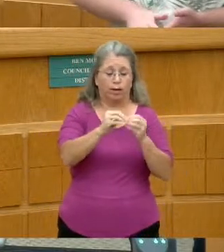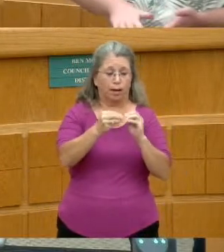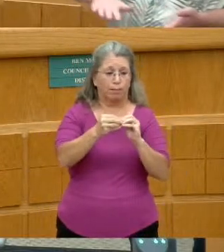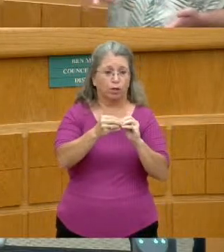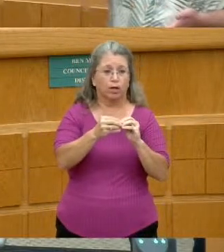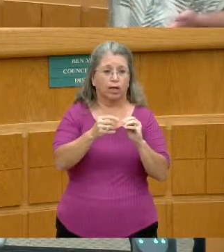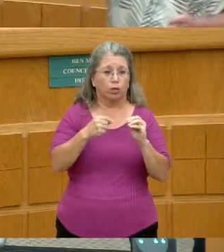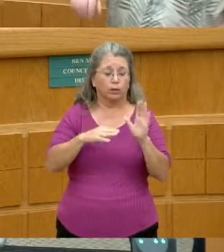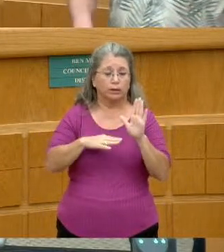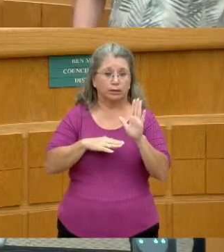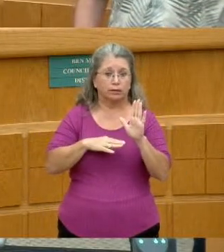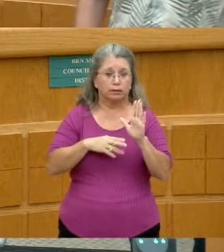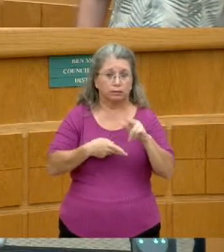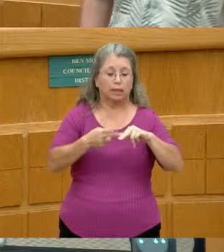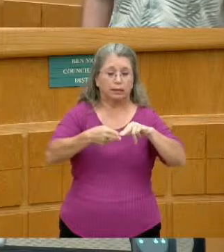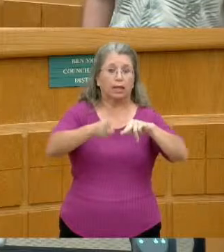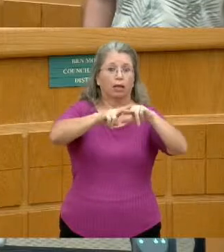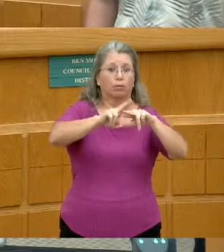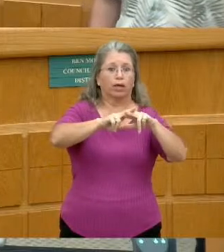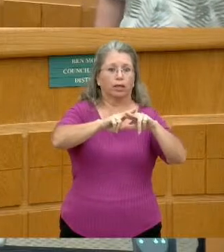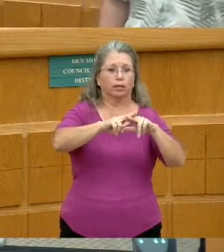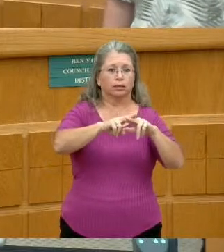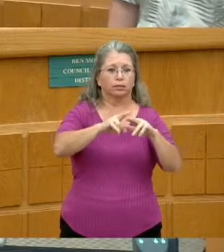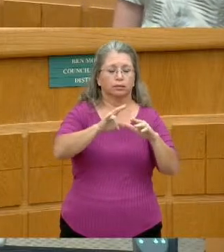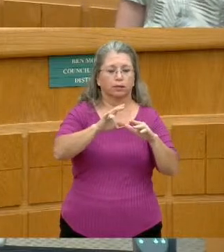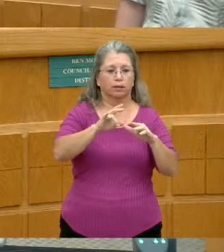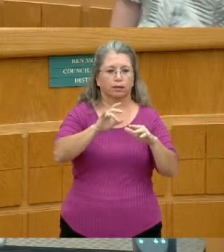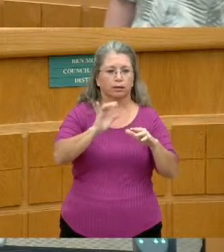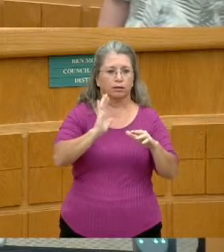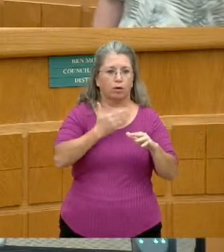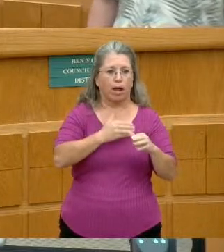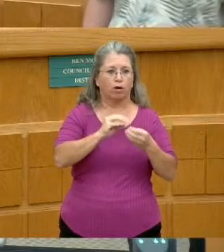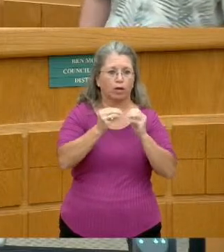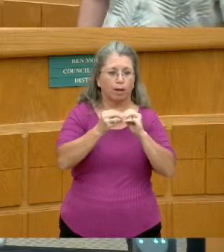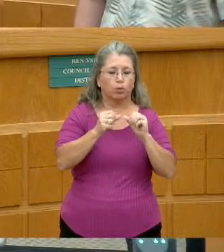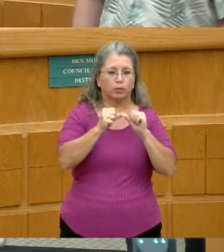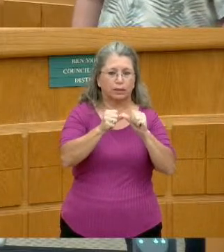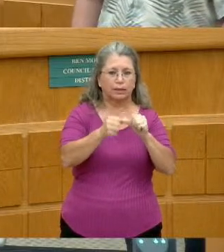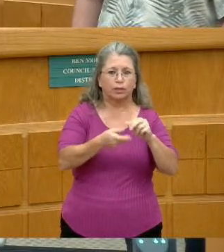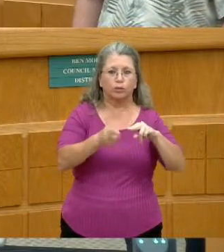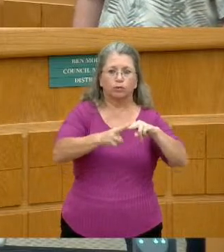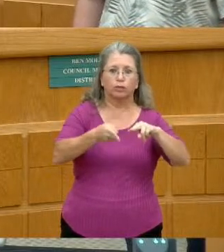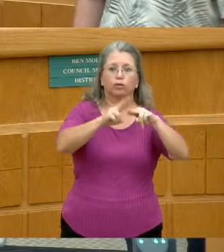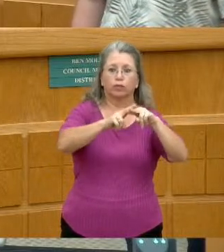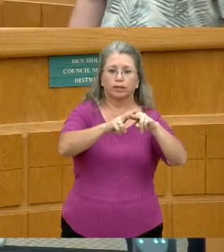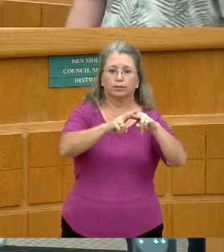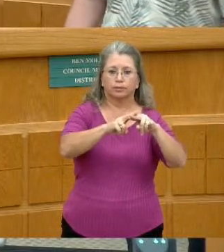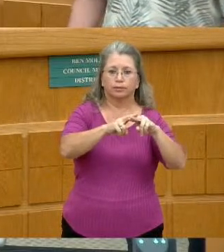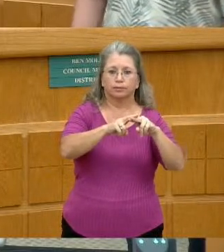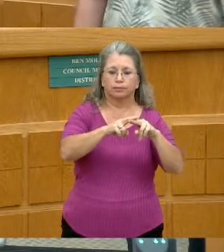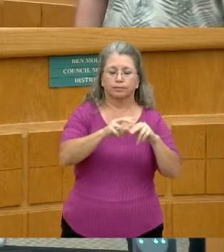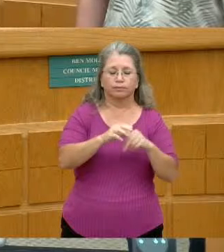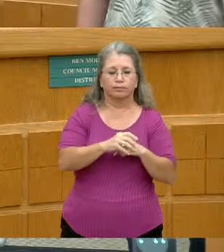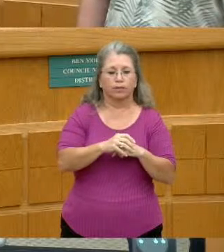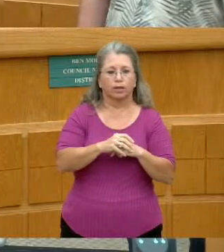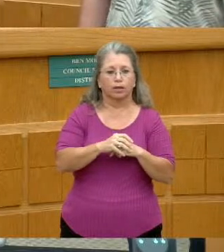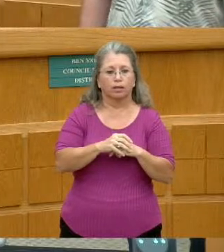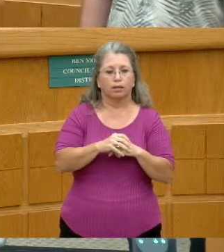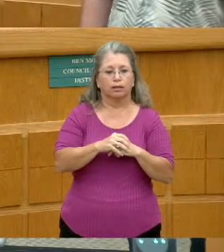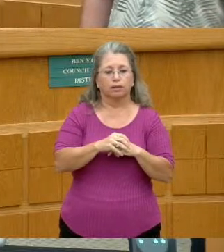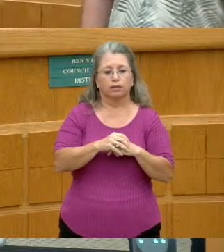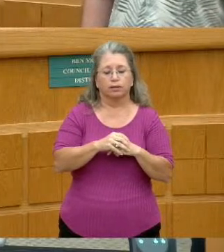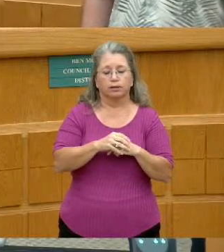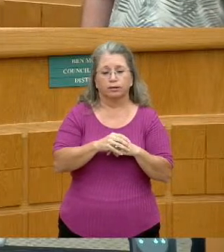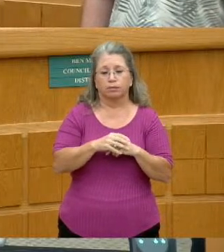was accelerating, indicating that the number was constantly getting higher and higher. Beyond that, I think would be,